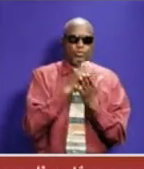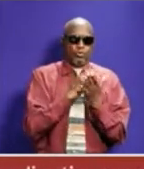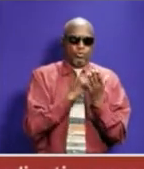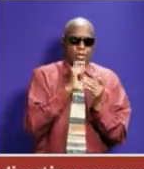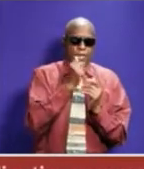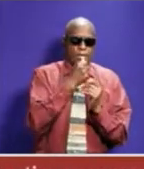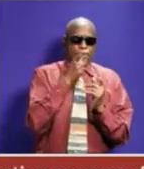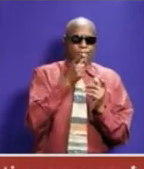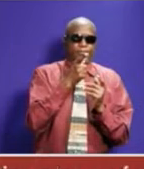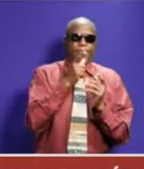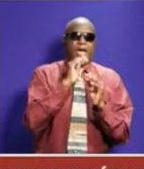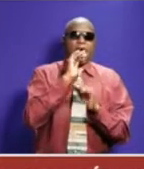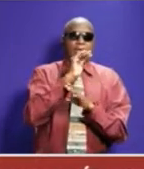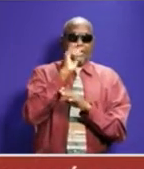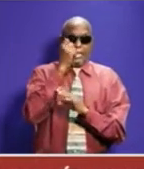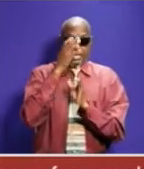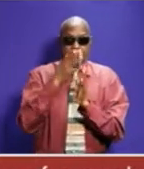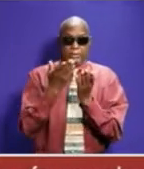don't know.